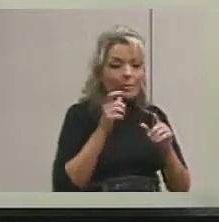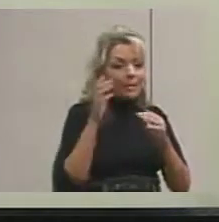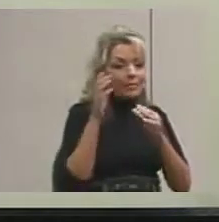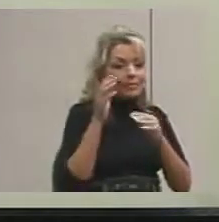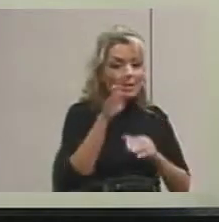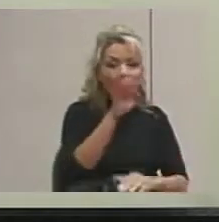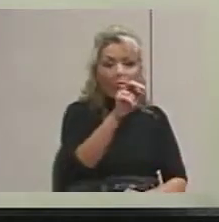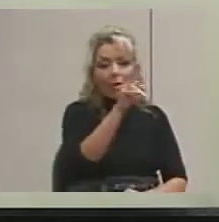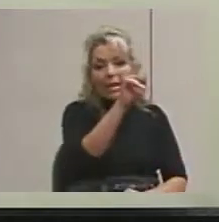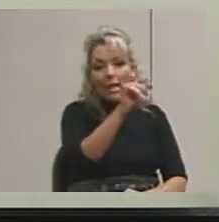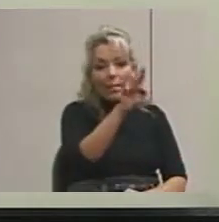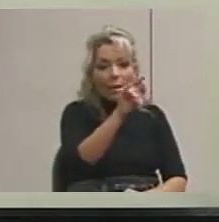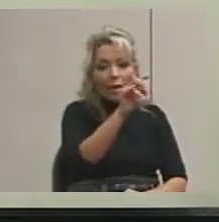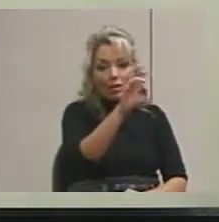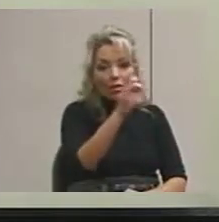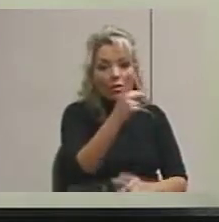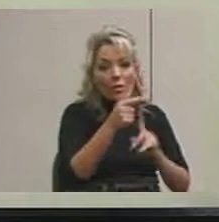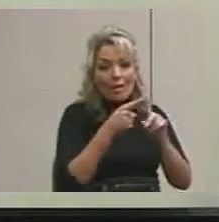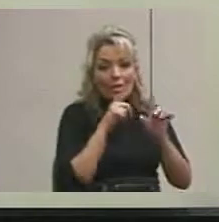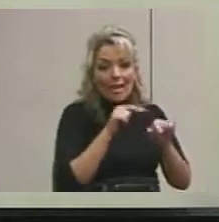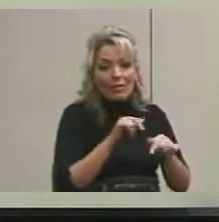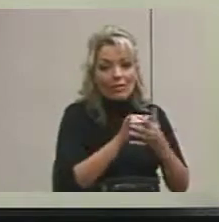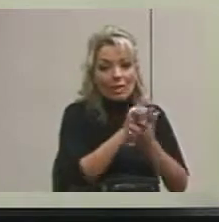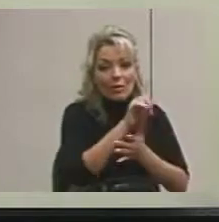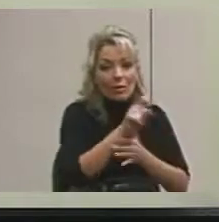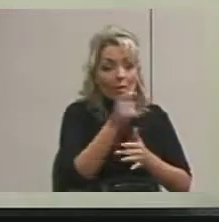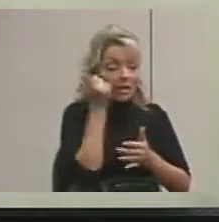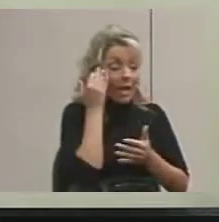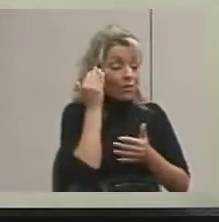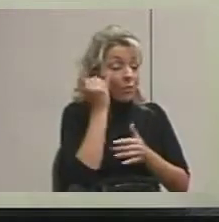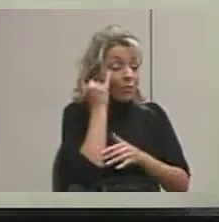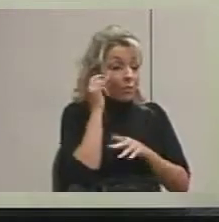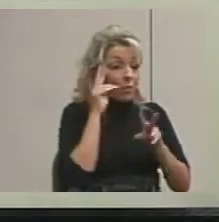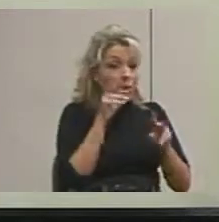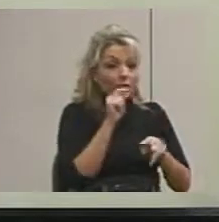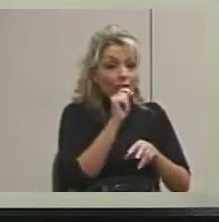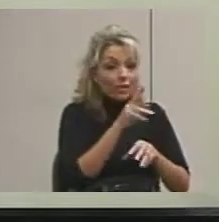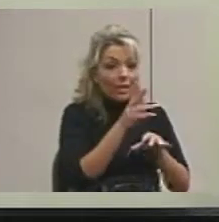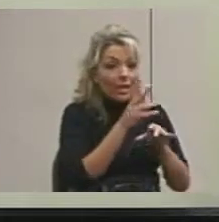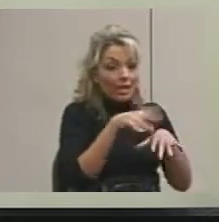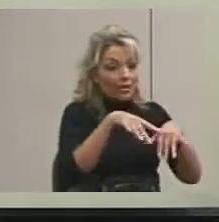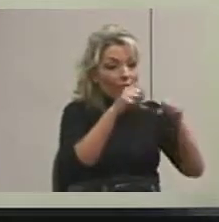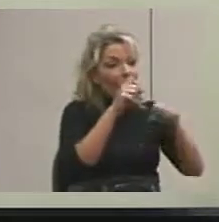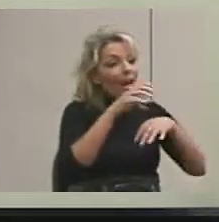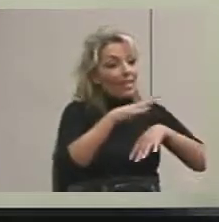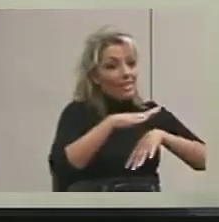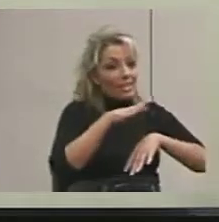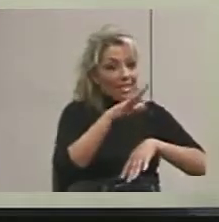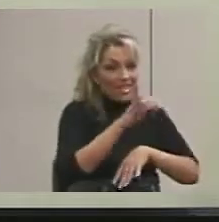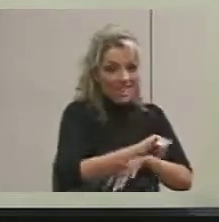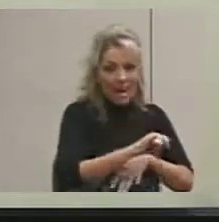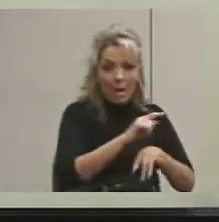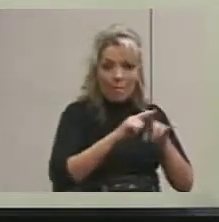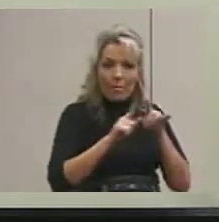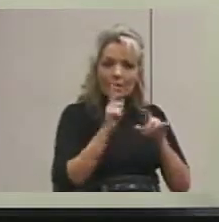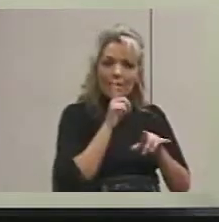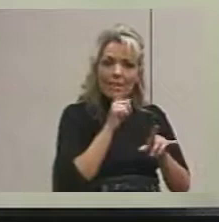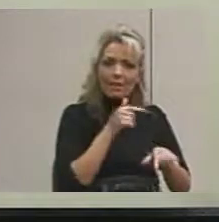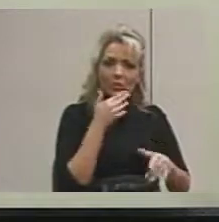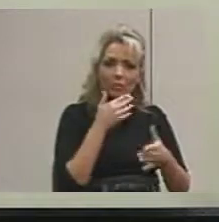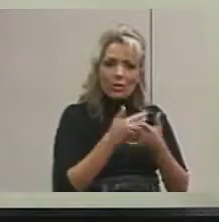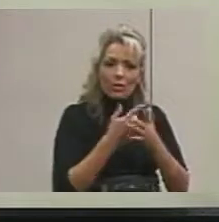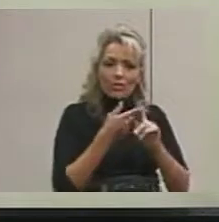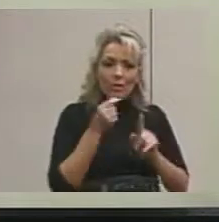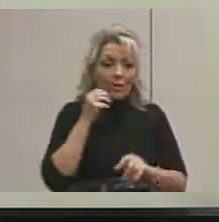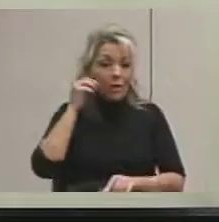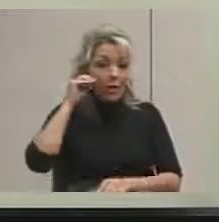when he answered those questions. So whether he soaked that up from reading and TV or whatever, I don't know, but beautiful, beautiful answers from a home that we